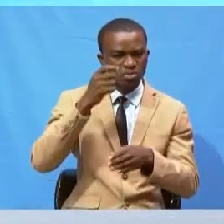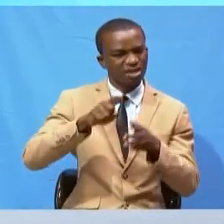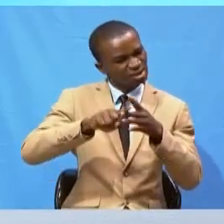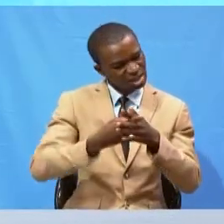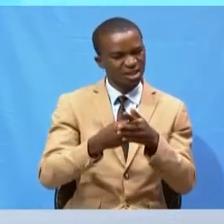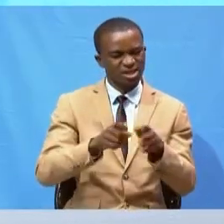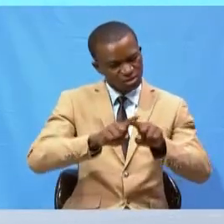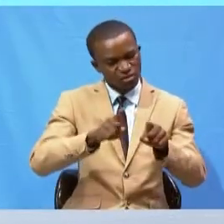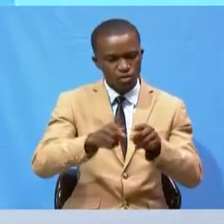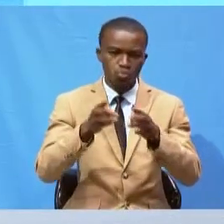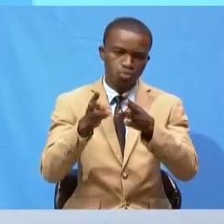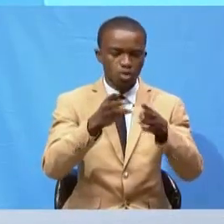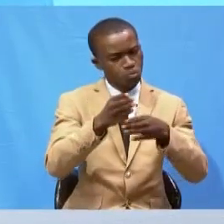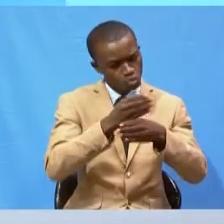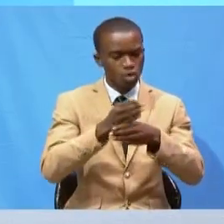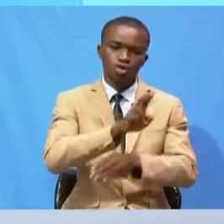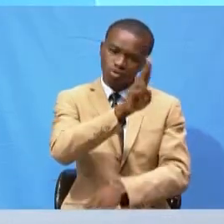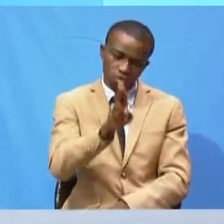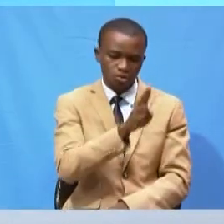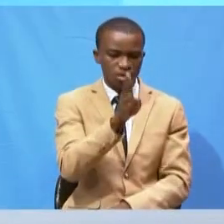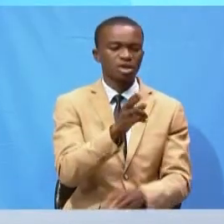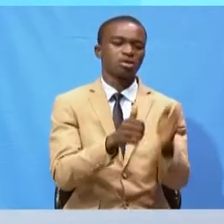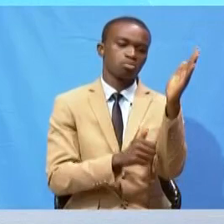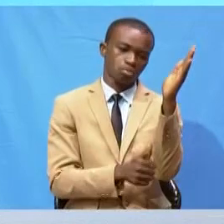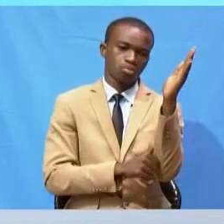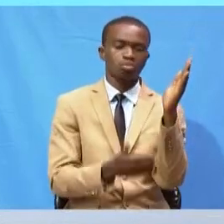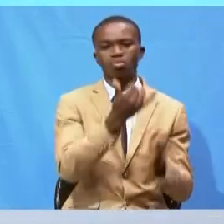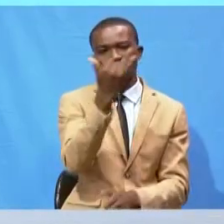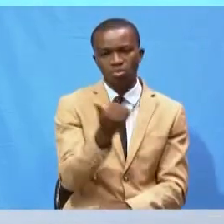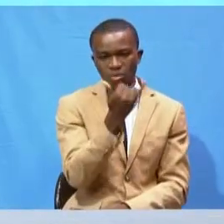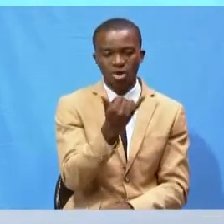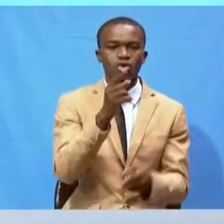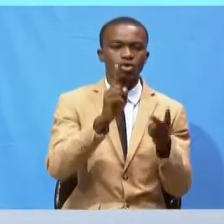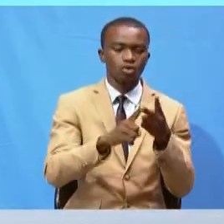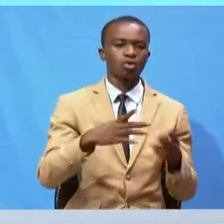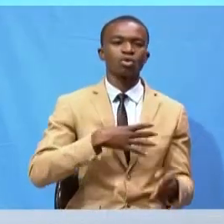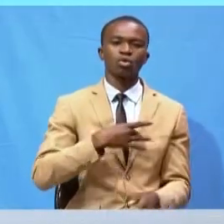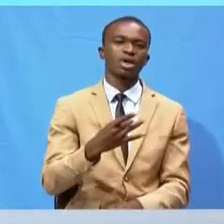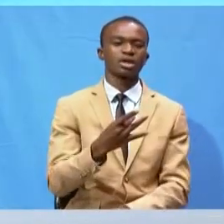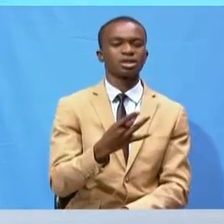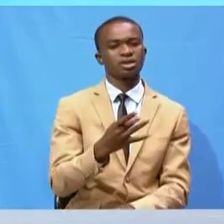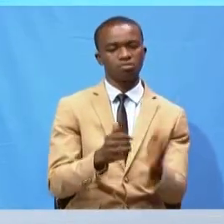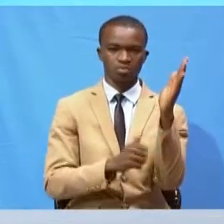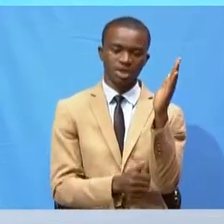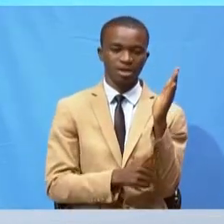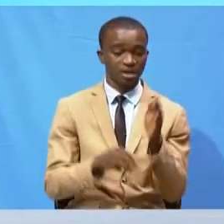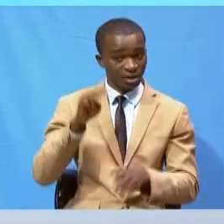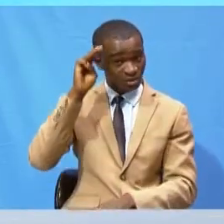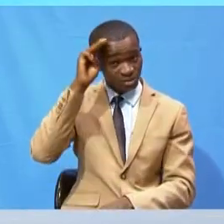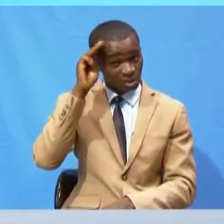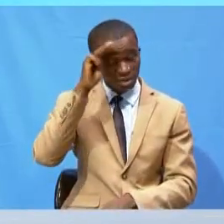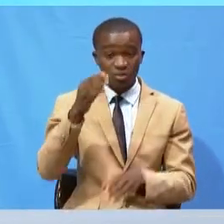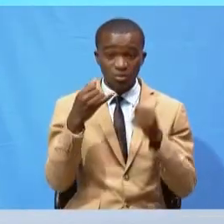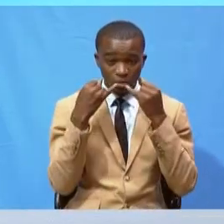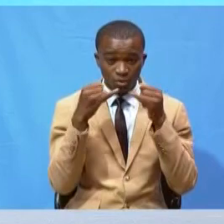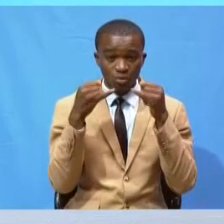non-genetically modified white and yellow maize grain. Furthermore, the ministry wishes to advise that the maize